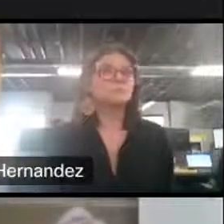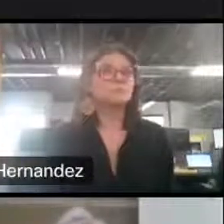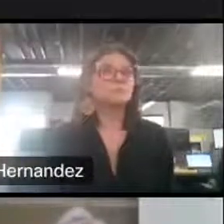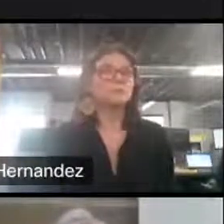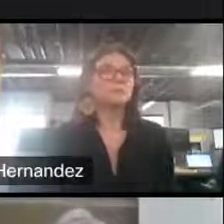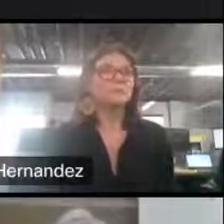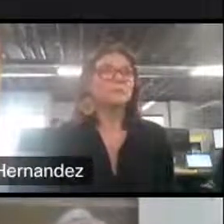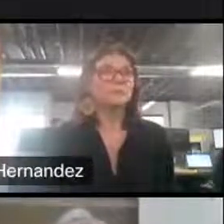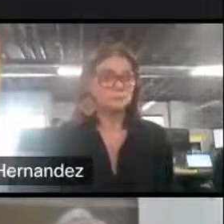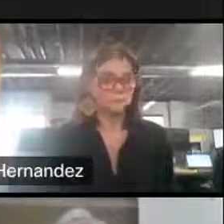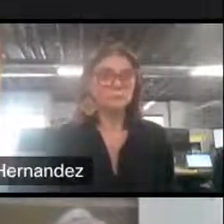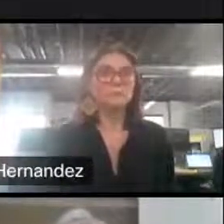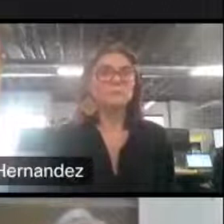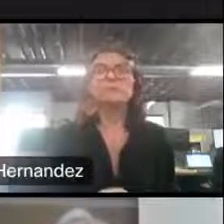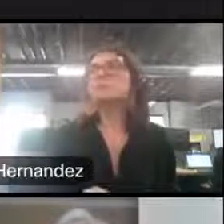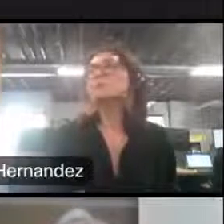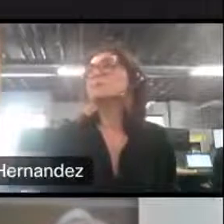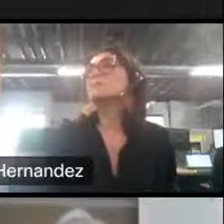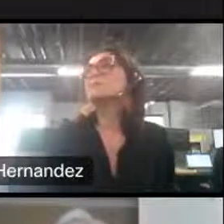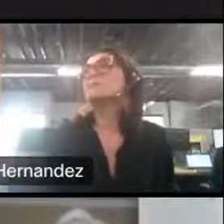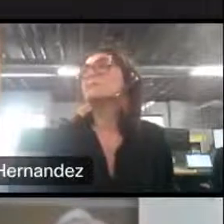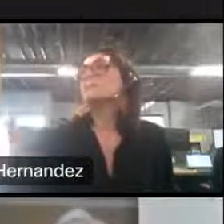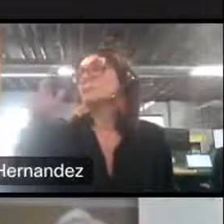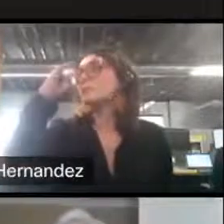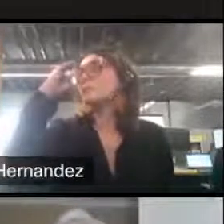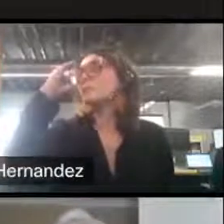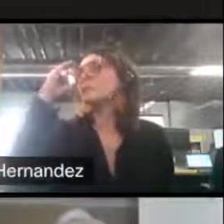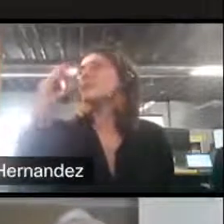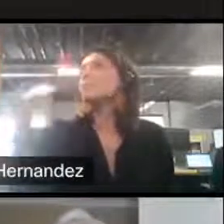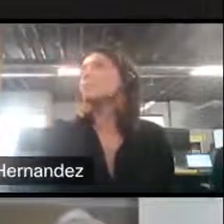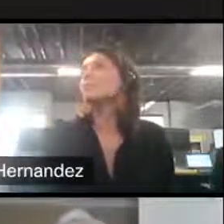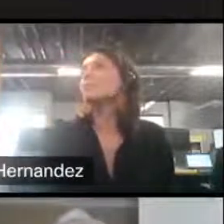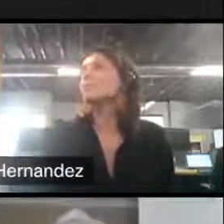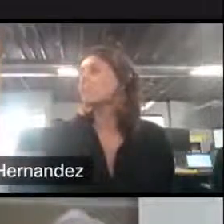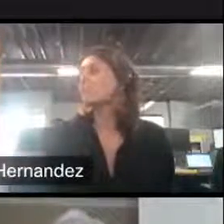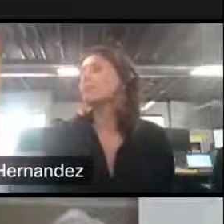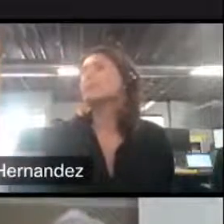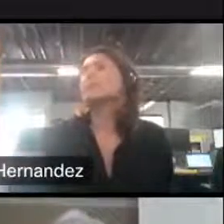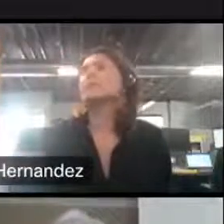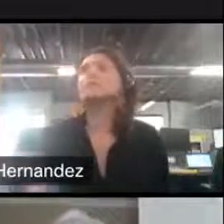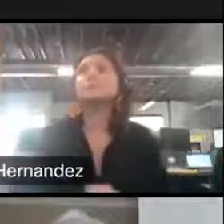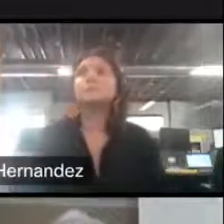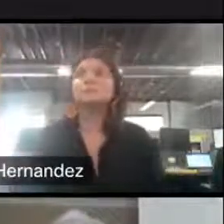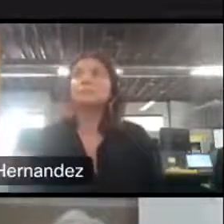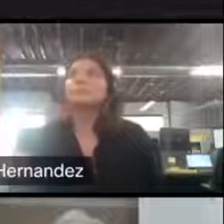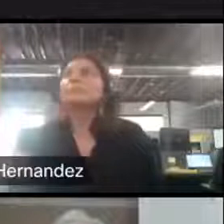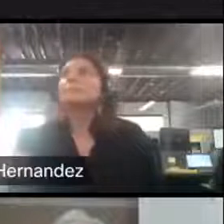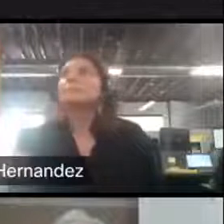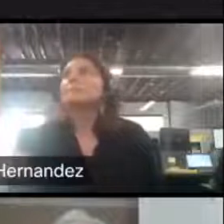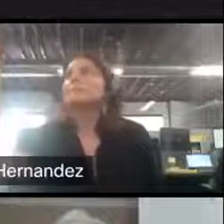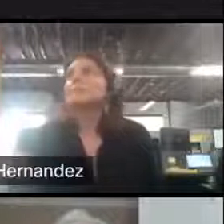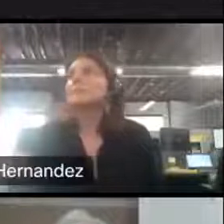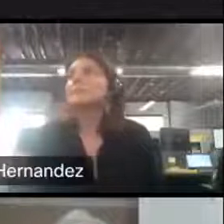them. So I think if there's any day program or work program or anything that is currently has an interpreter going out for